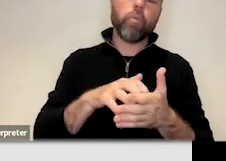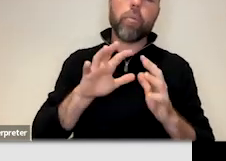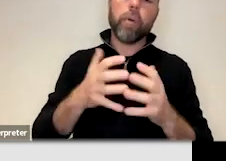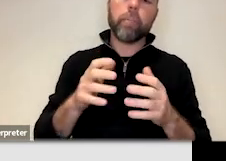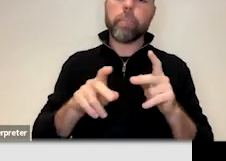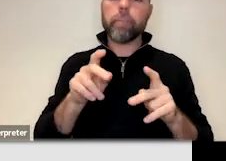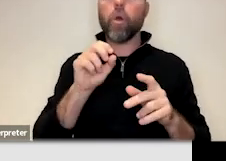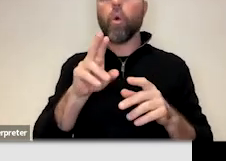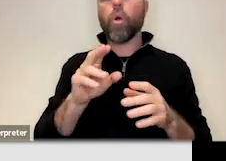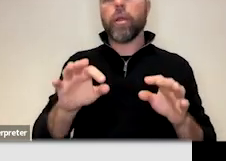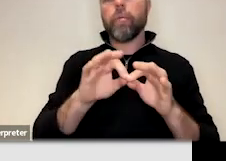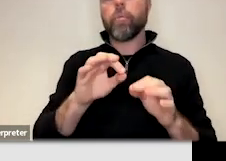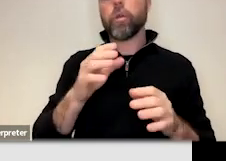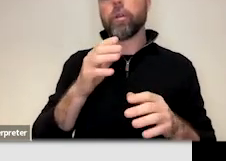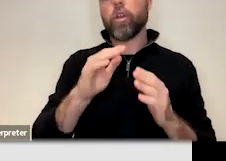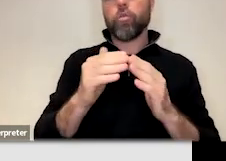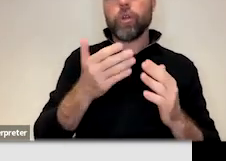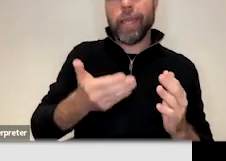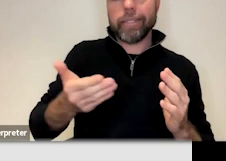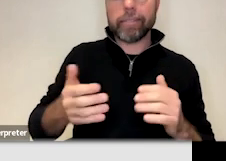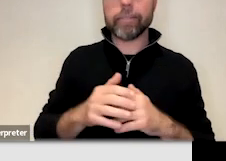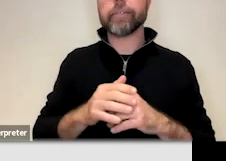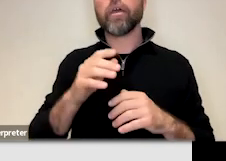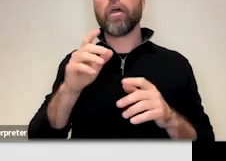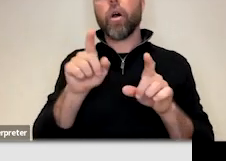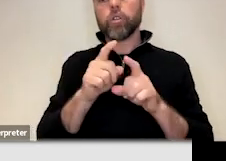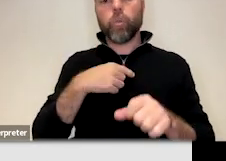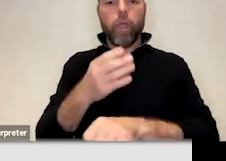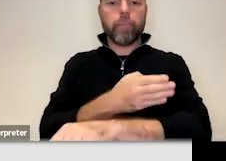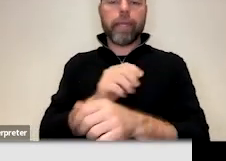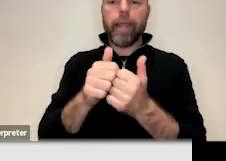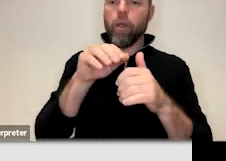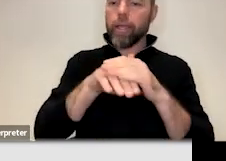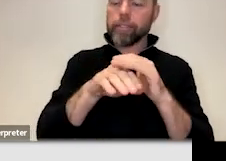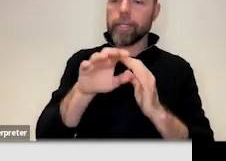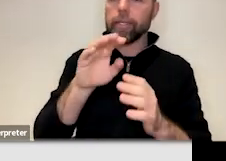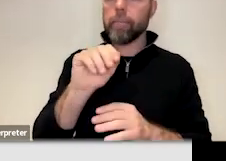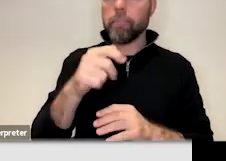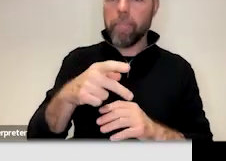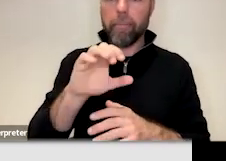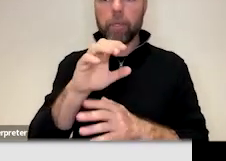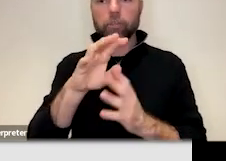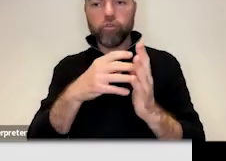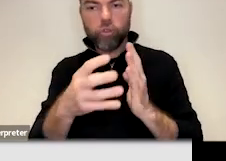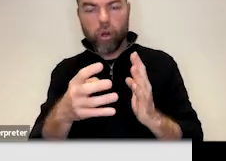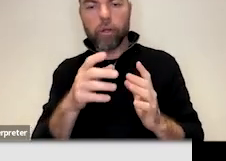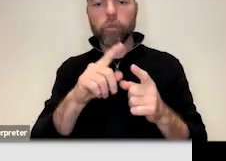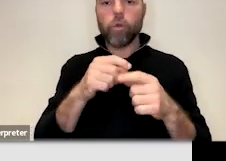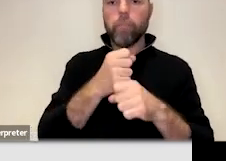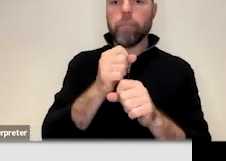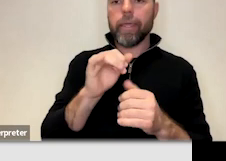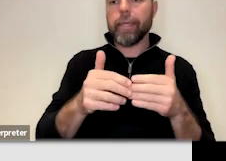community assets. We've also updated how we access maps, charts, and other visualizations on the platform to try to make